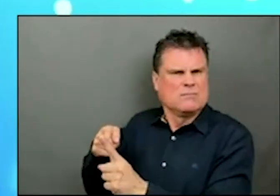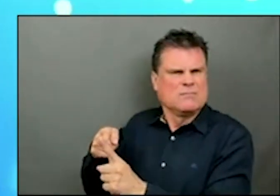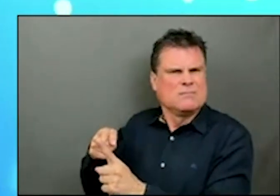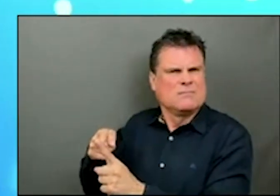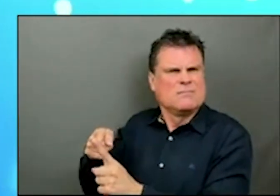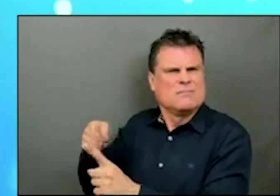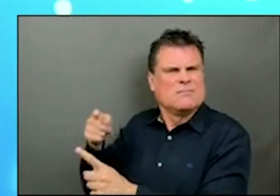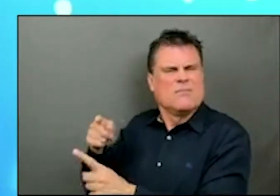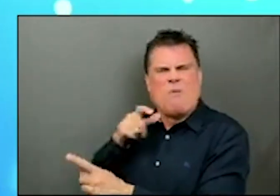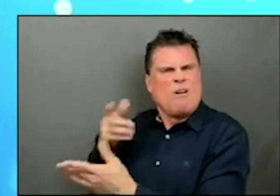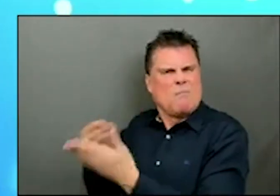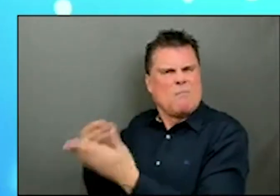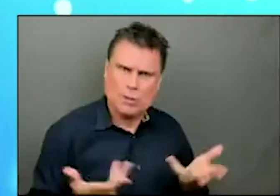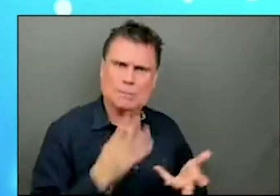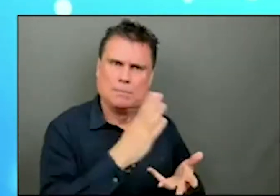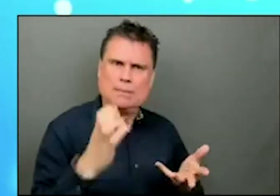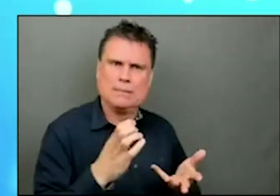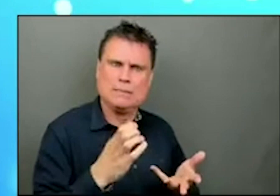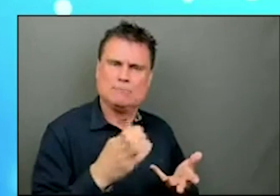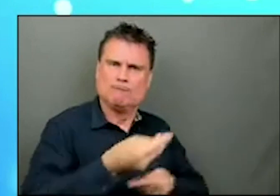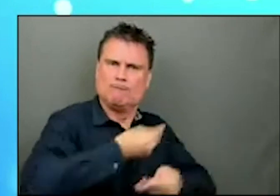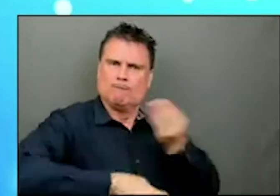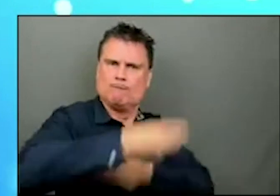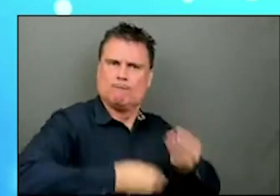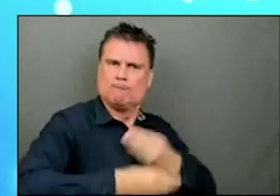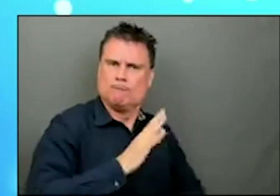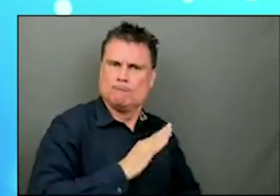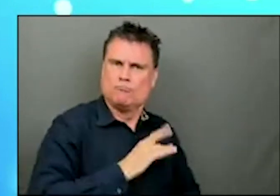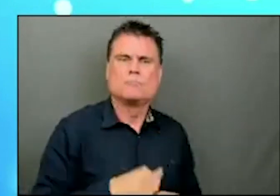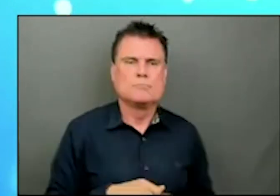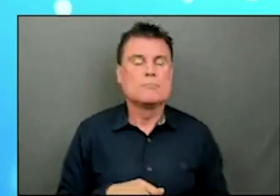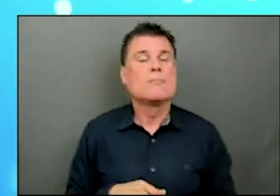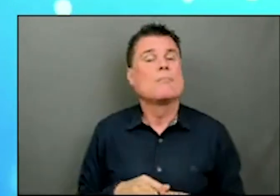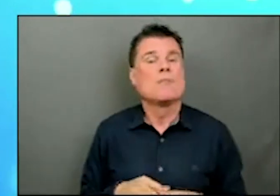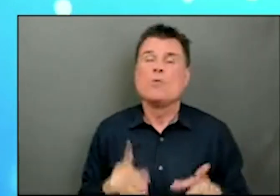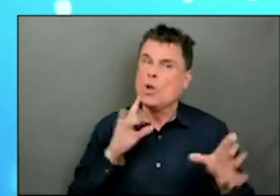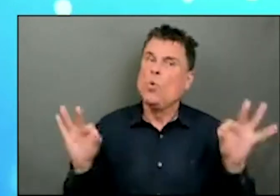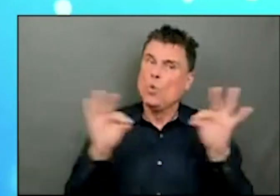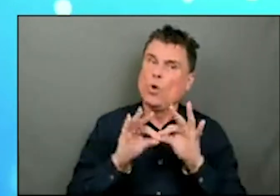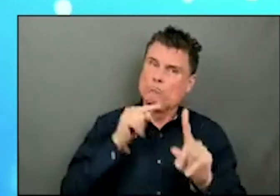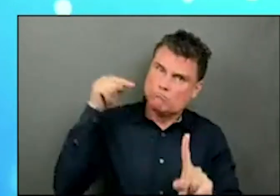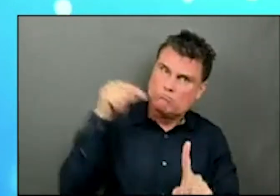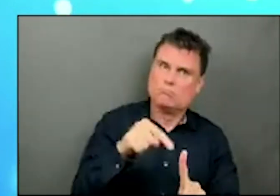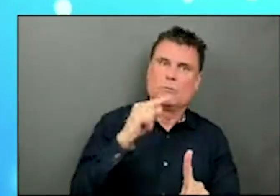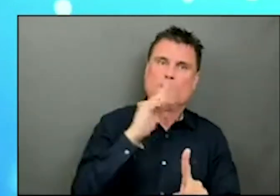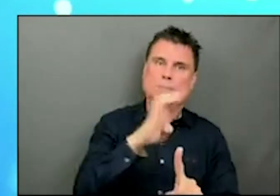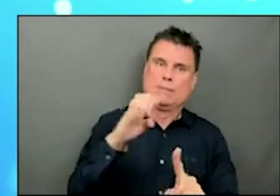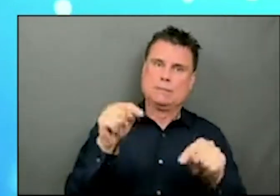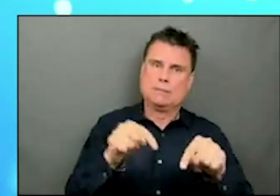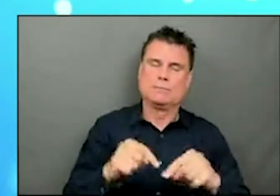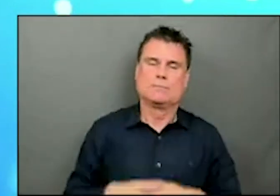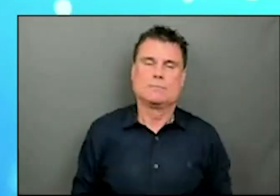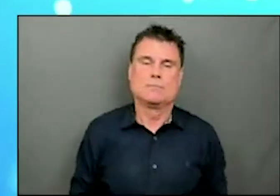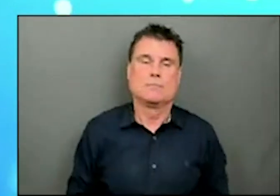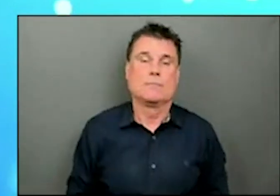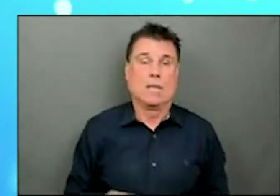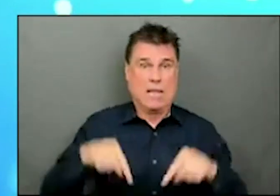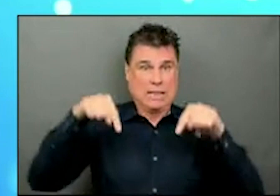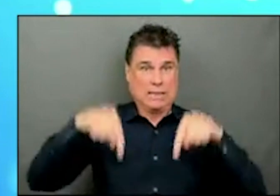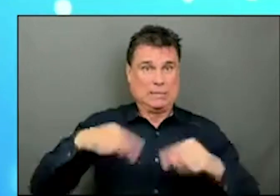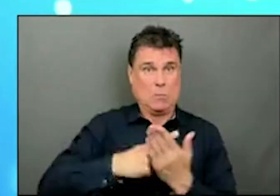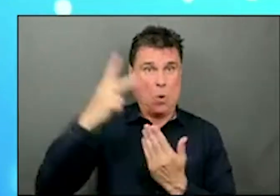what it means is far more important to our province. The phenomenon means that we lose generational talent with promise and with